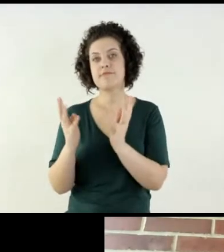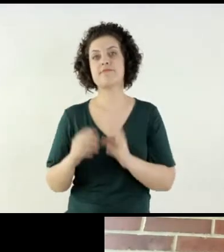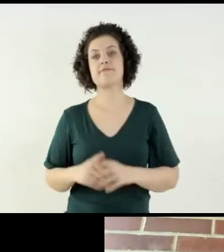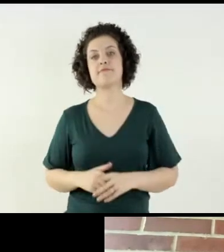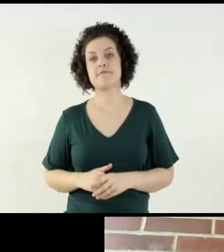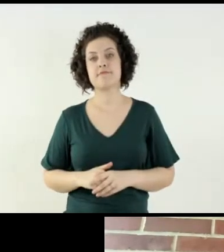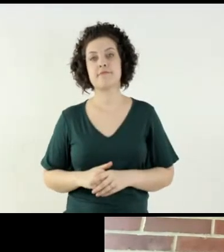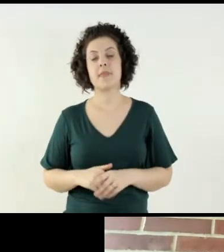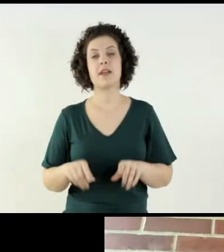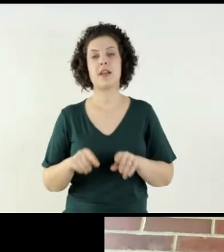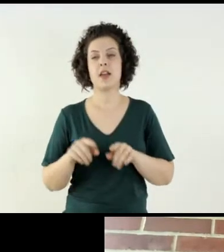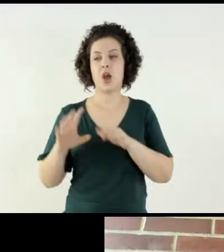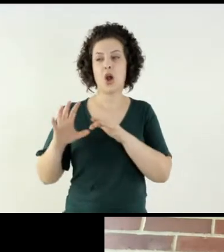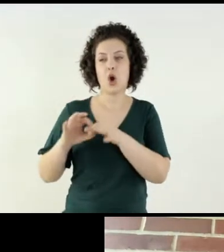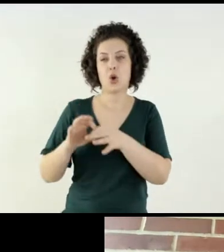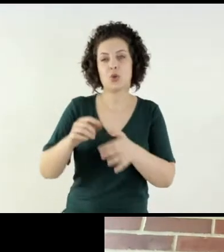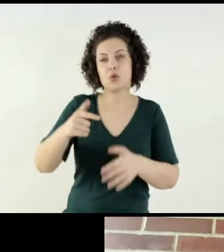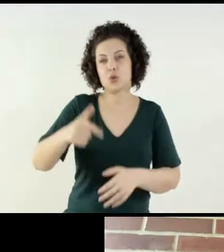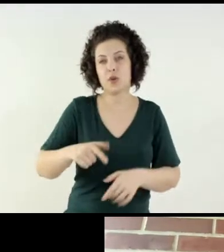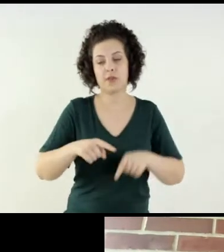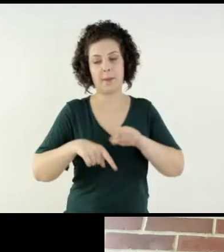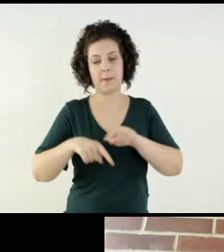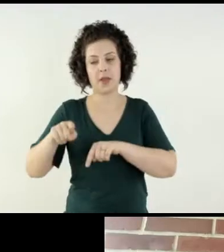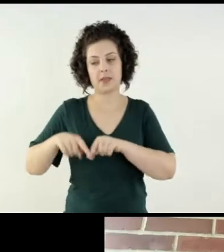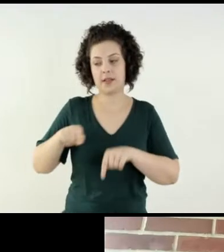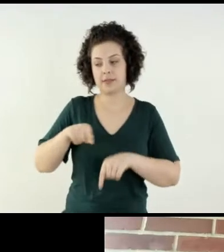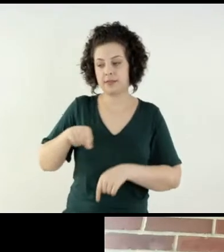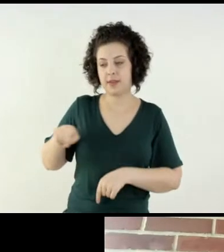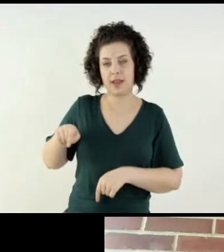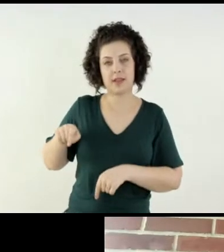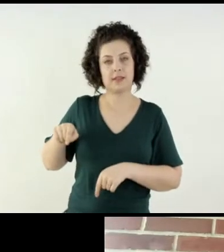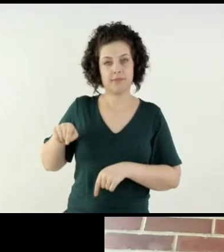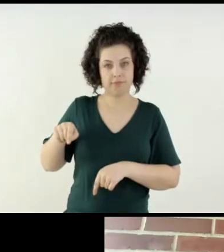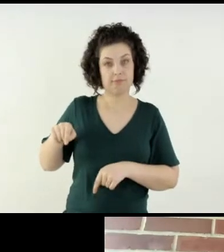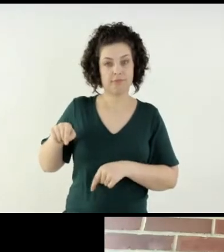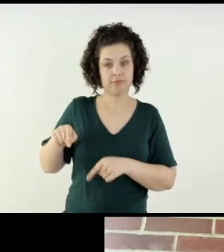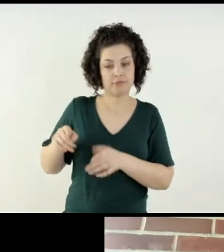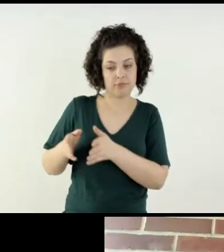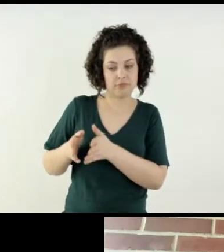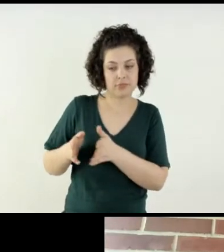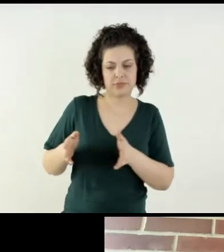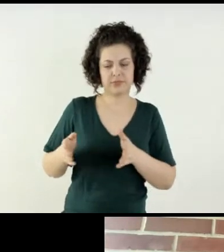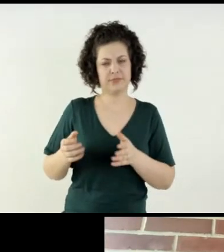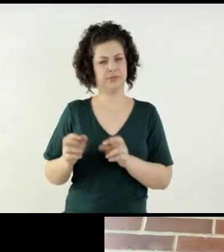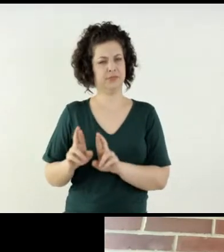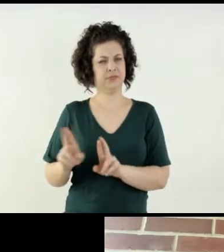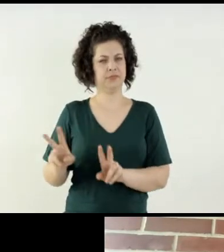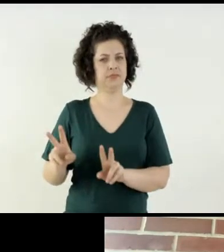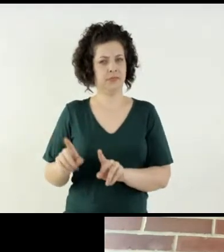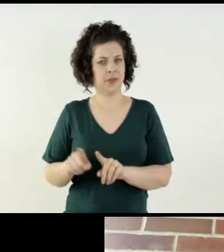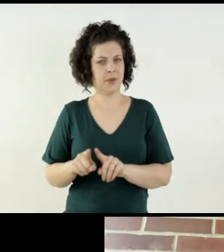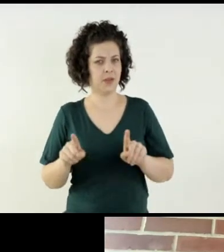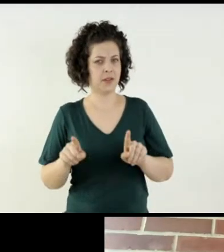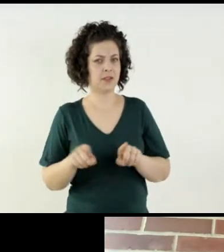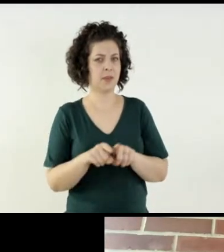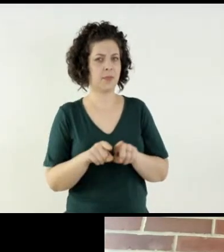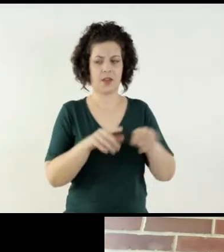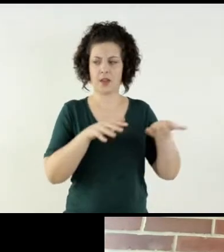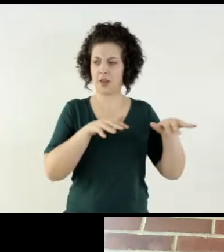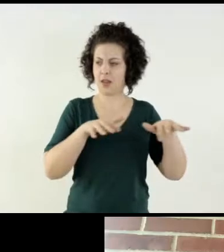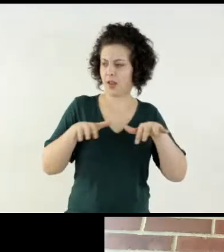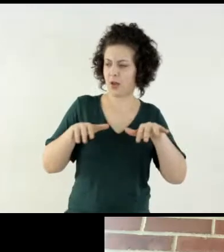these unconventional archives, but also by making visible the unknowable